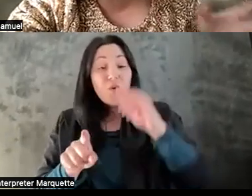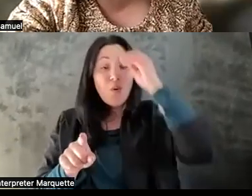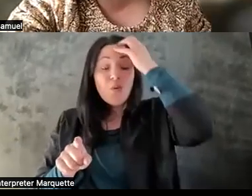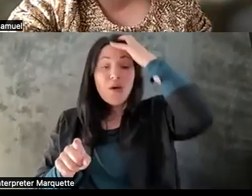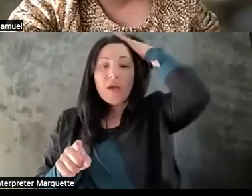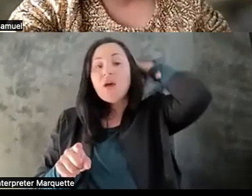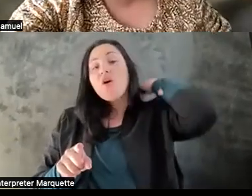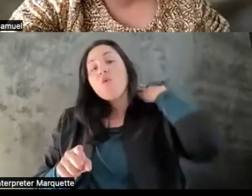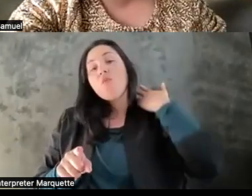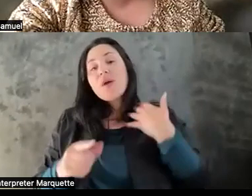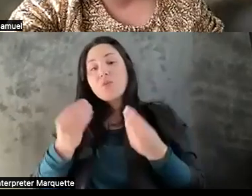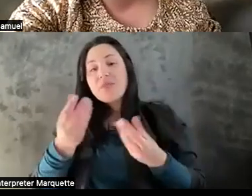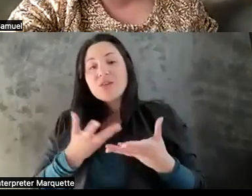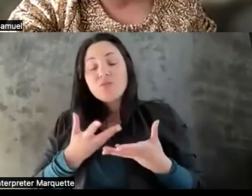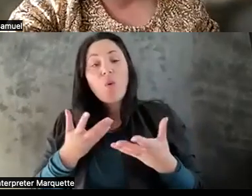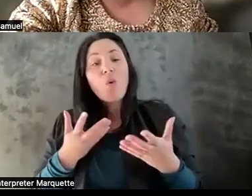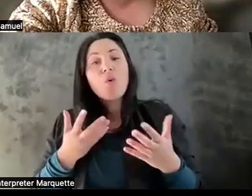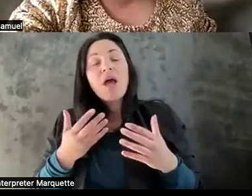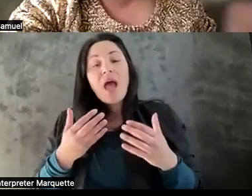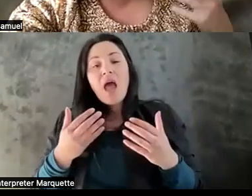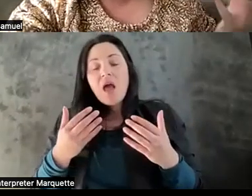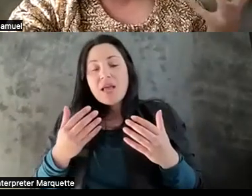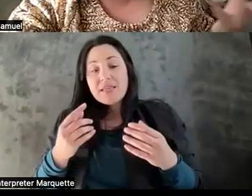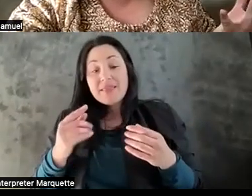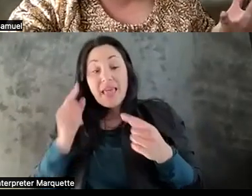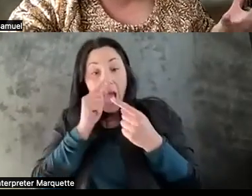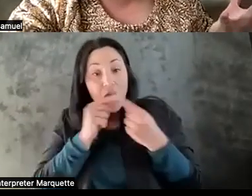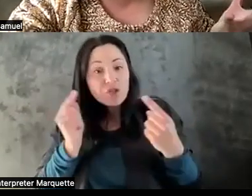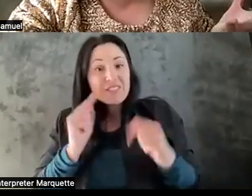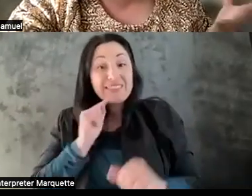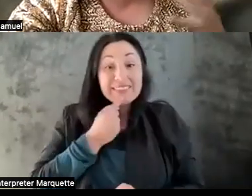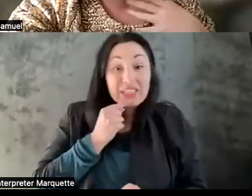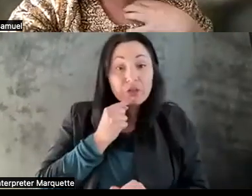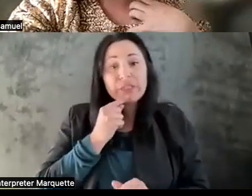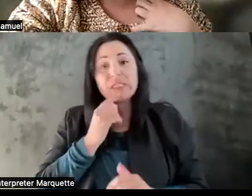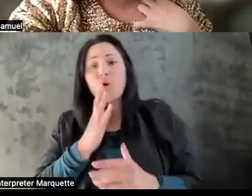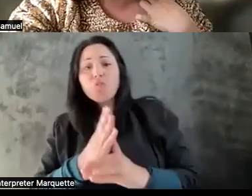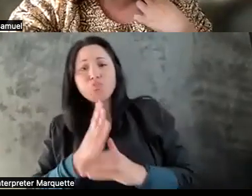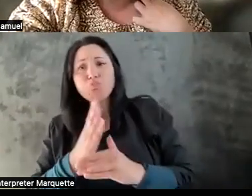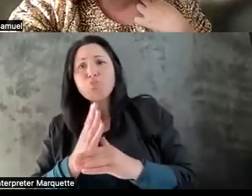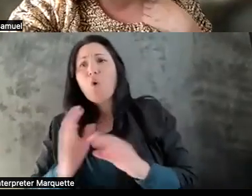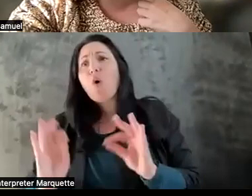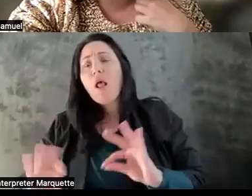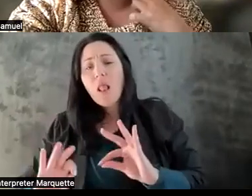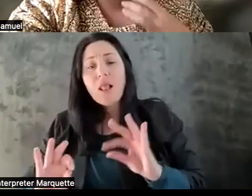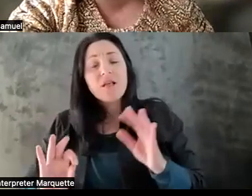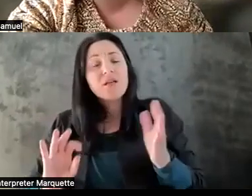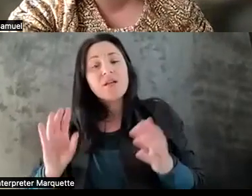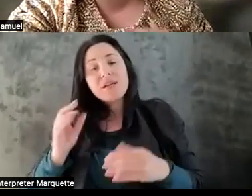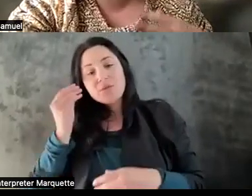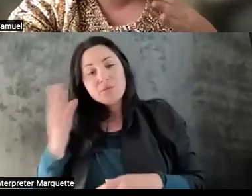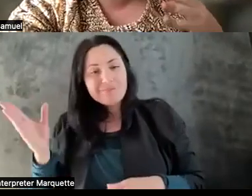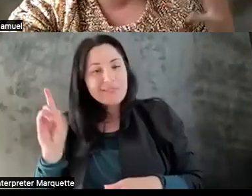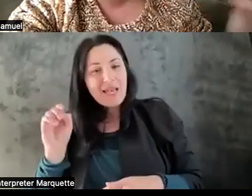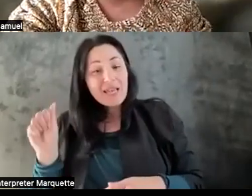giving us that heads up to know the degree of the allergy, to let Diana know, for example, if your child